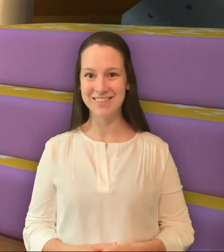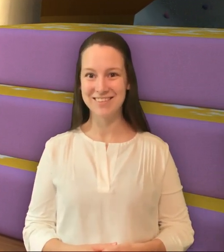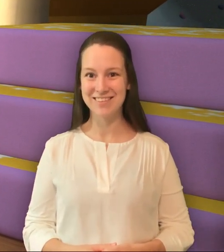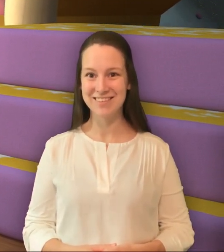I'll be back in the morning with Thank